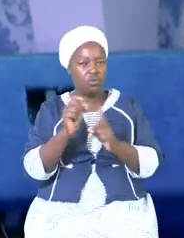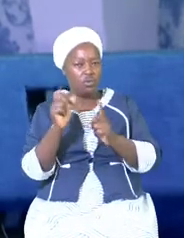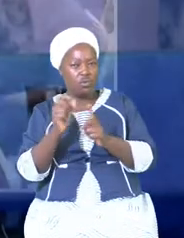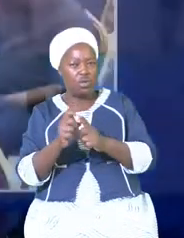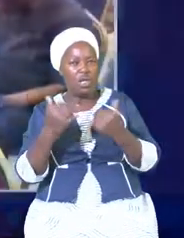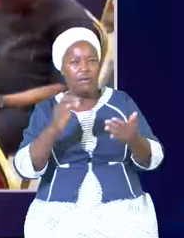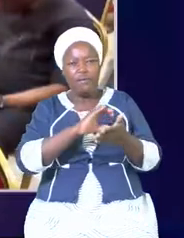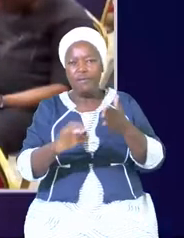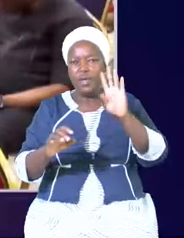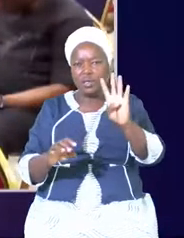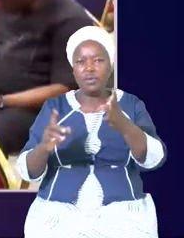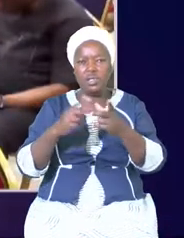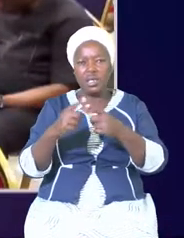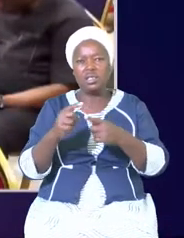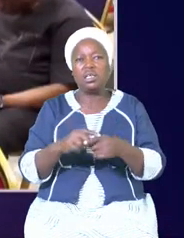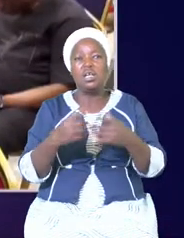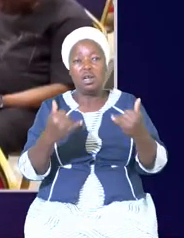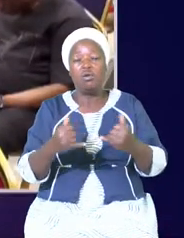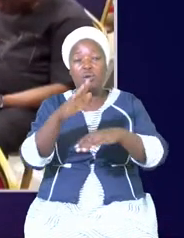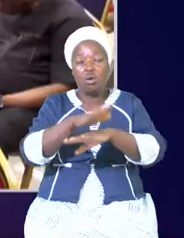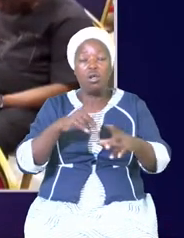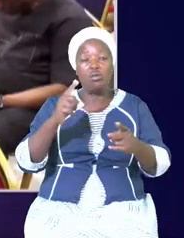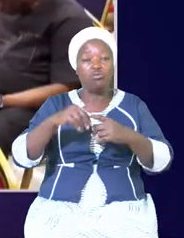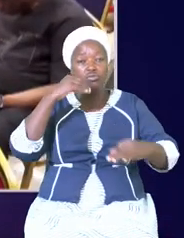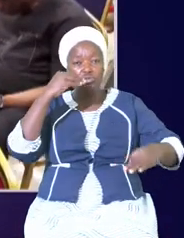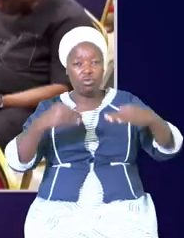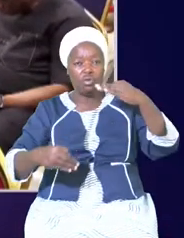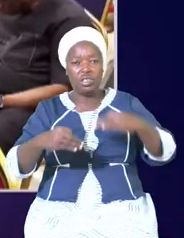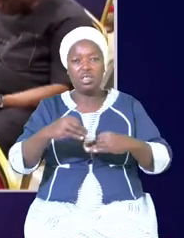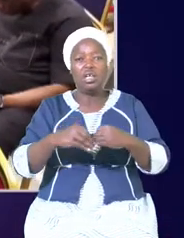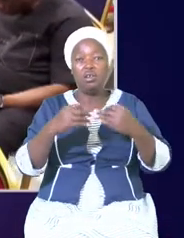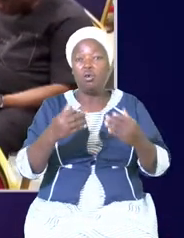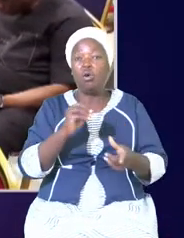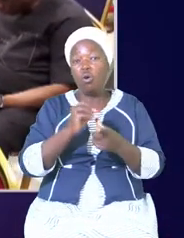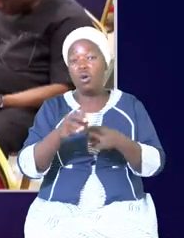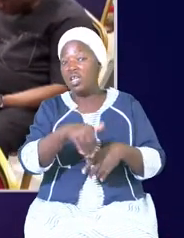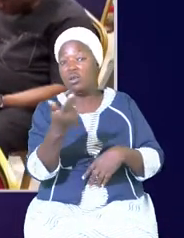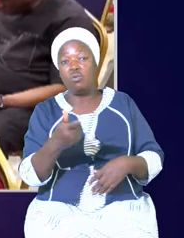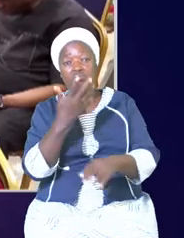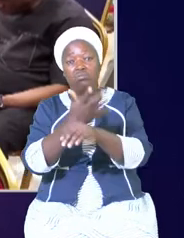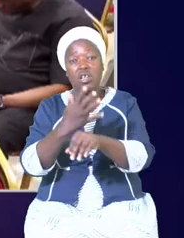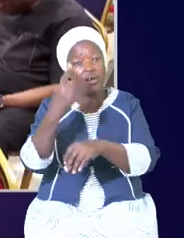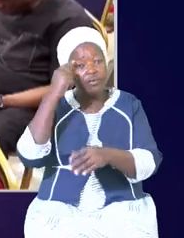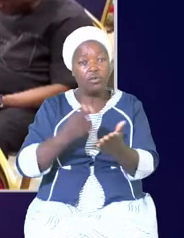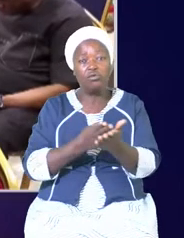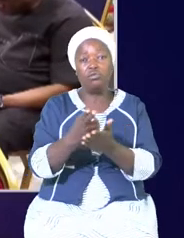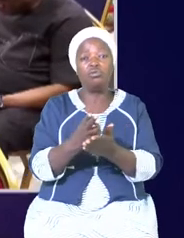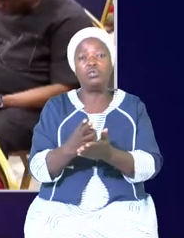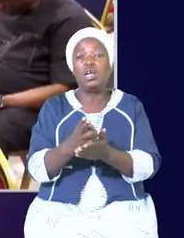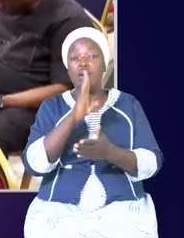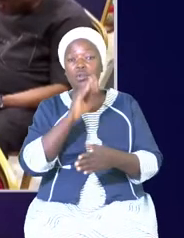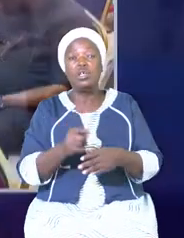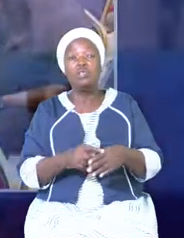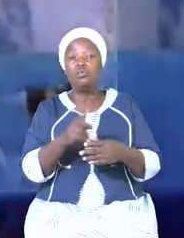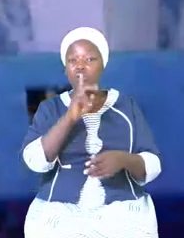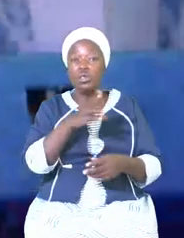none calleth for justice, nor any pleadeth for truth. They trust in vanity,